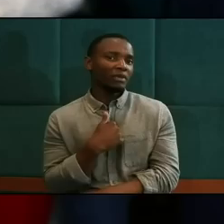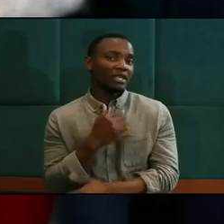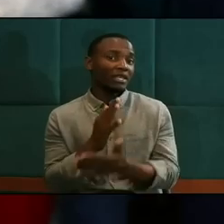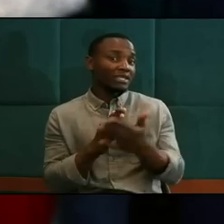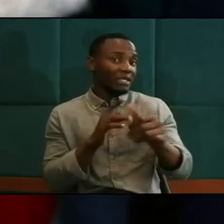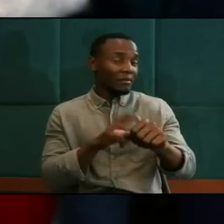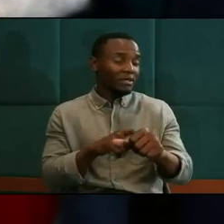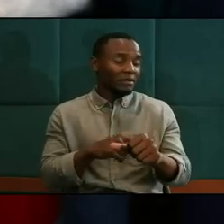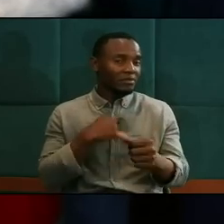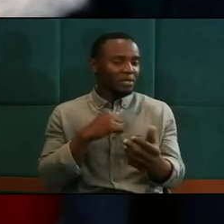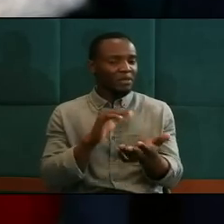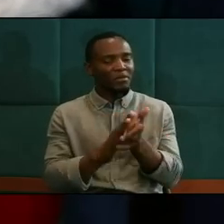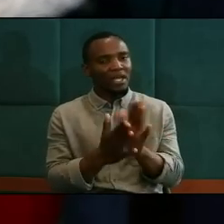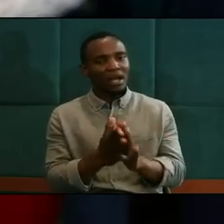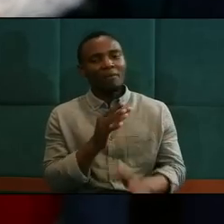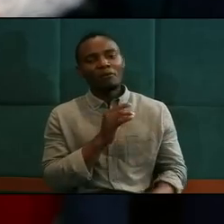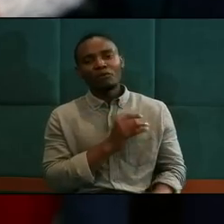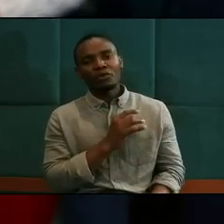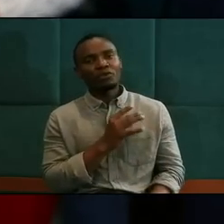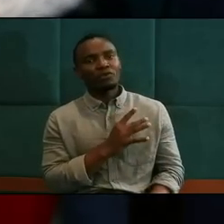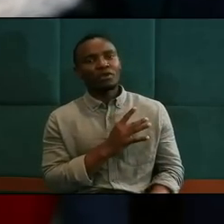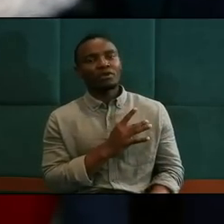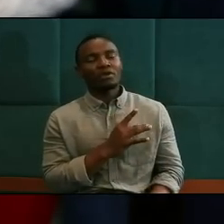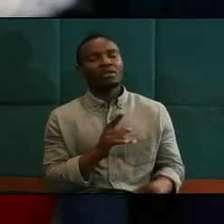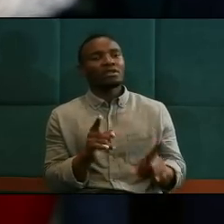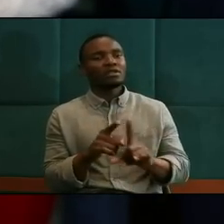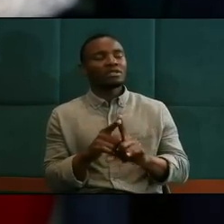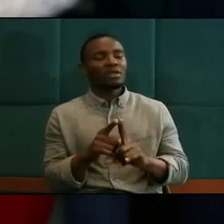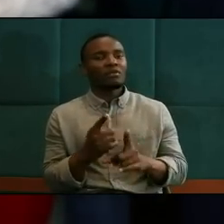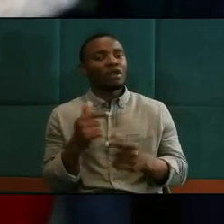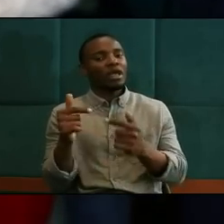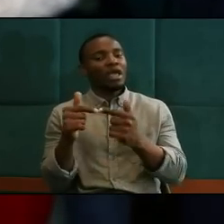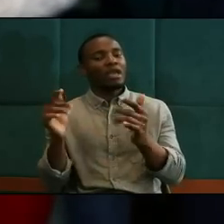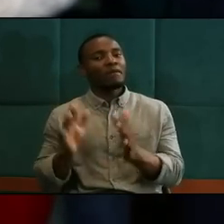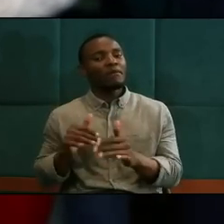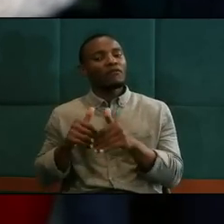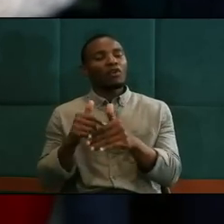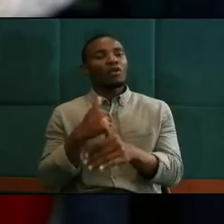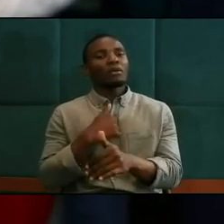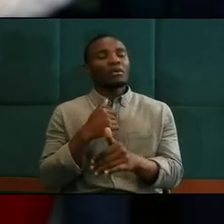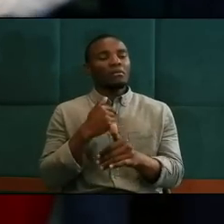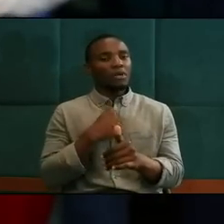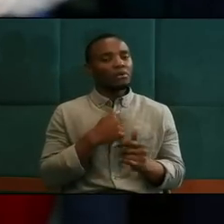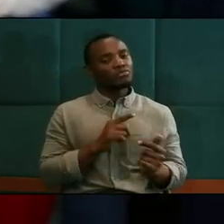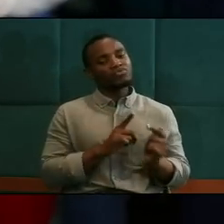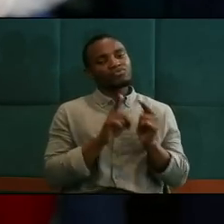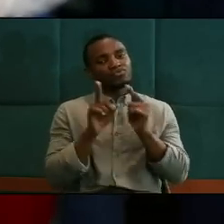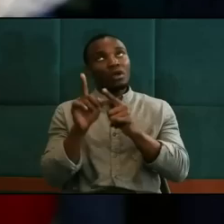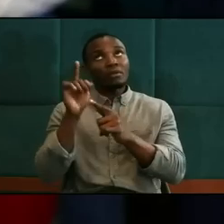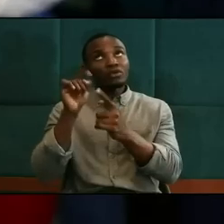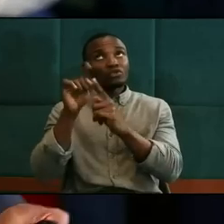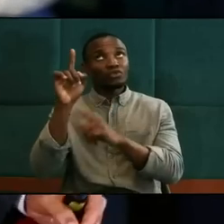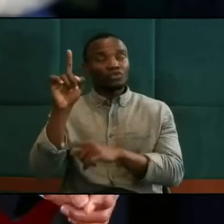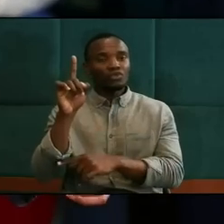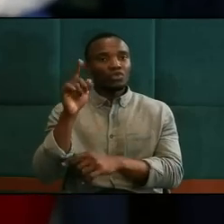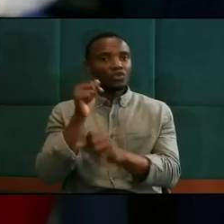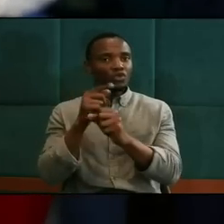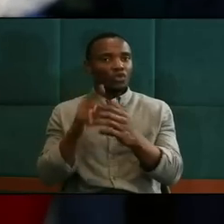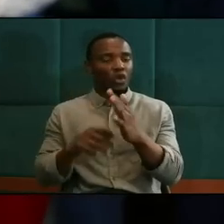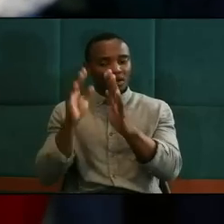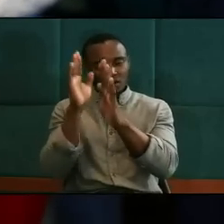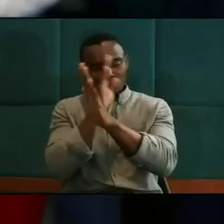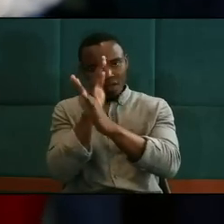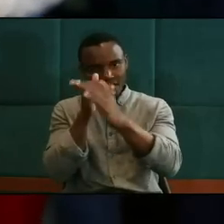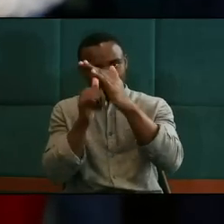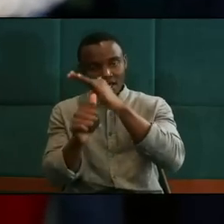Sometimes I get fearful, Lord. I sense the enemy is after me. So I'm coming to you this morning to hide under the